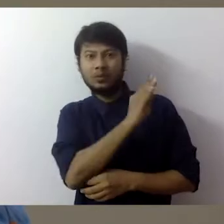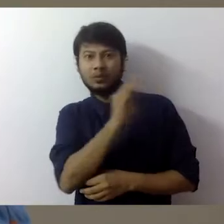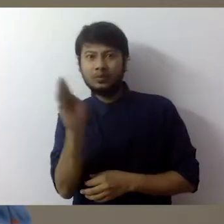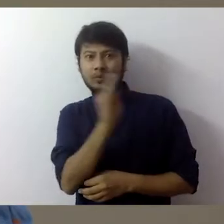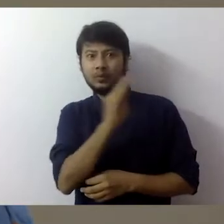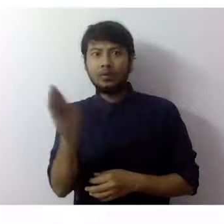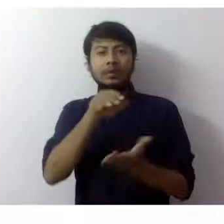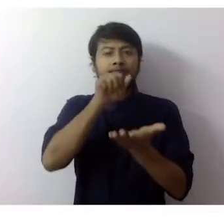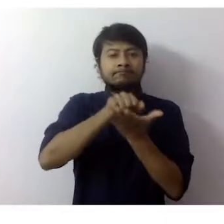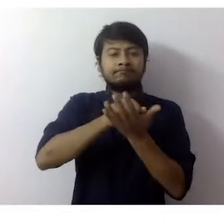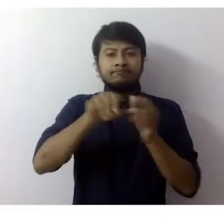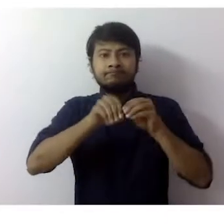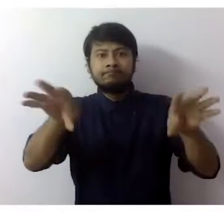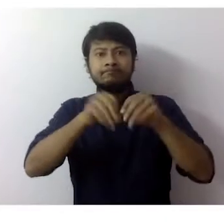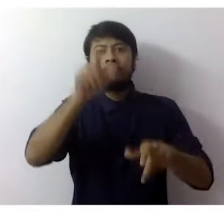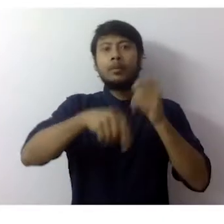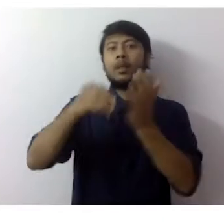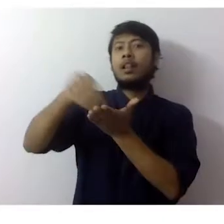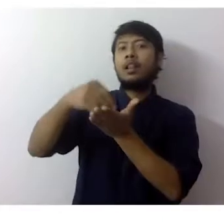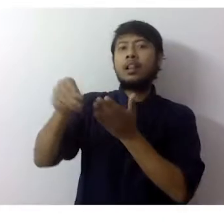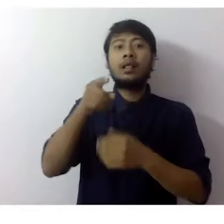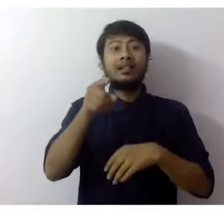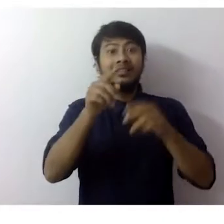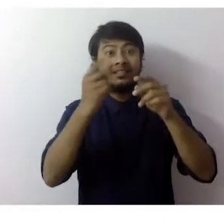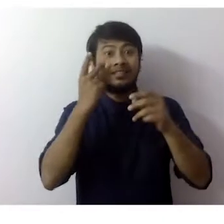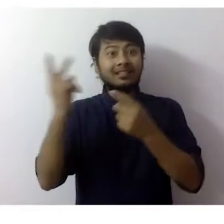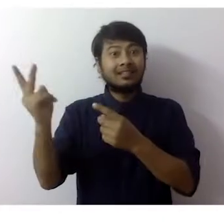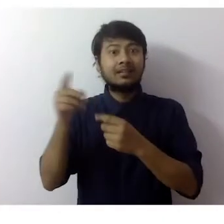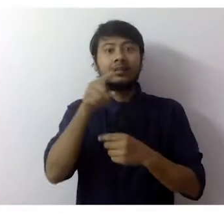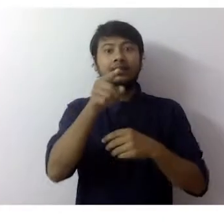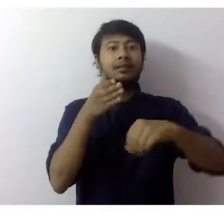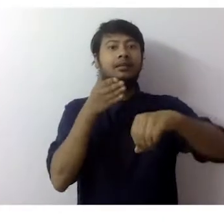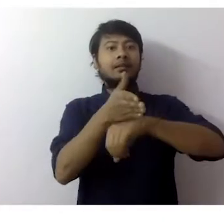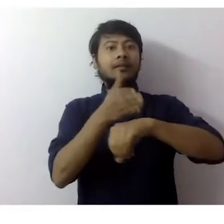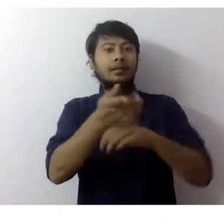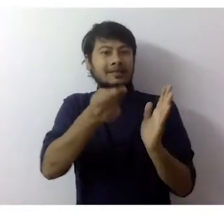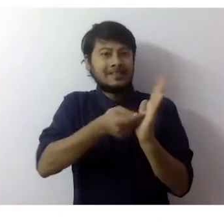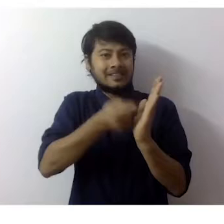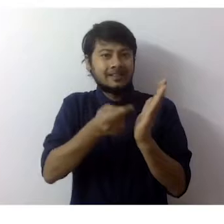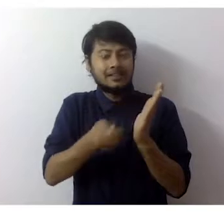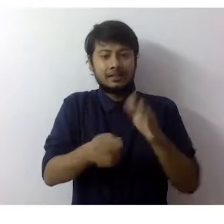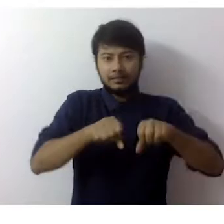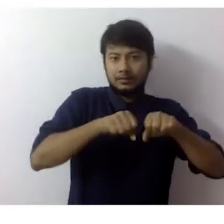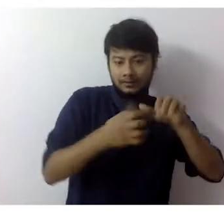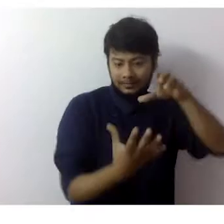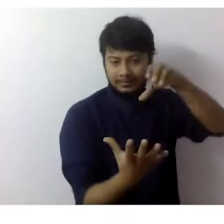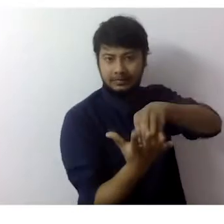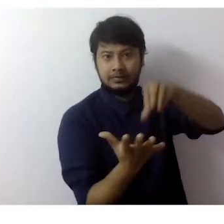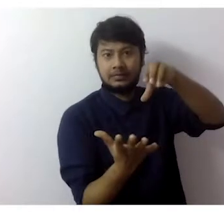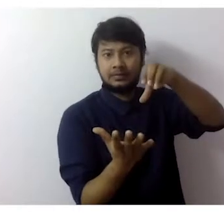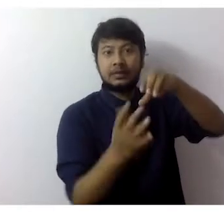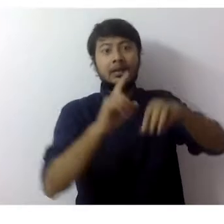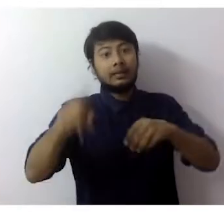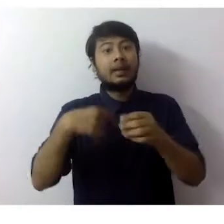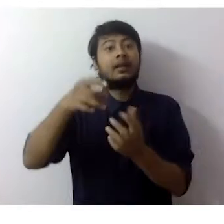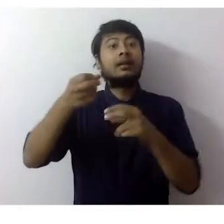mass market. Starting with woodcut prints, the studio then went on to produce chromolithographs, of which this work serves as